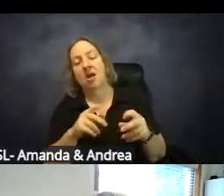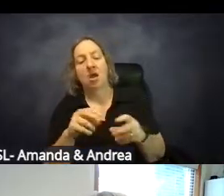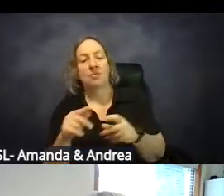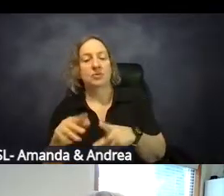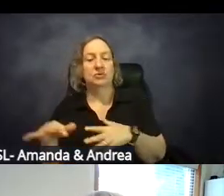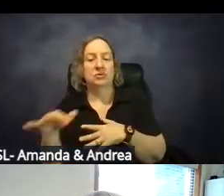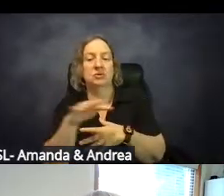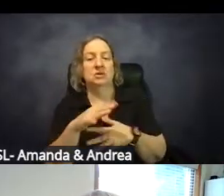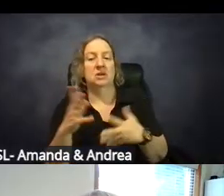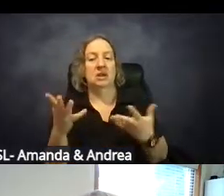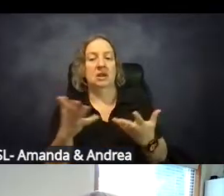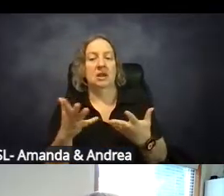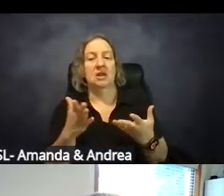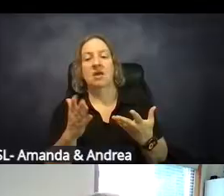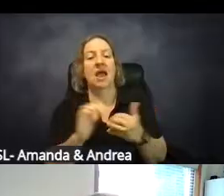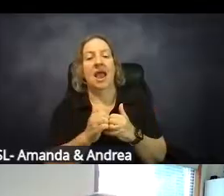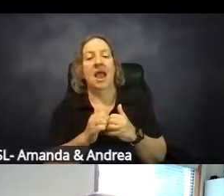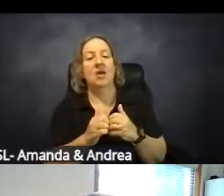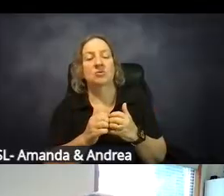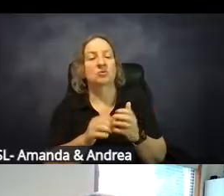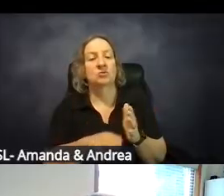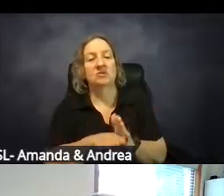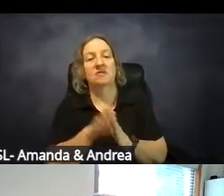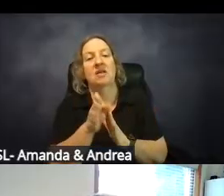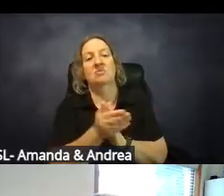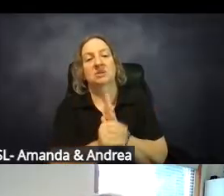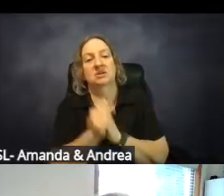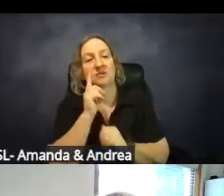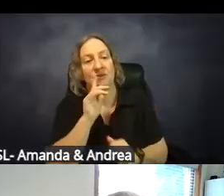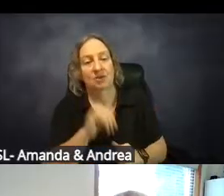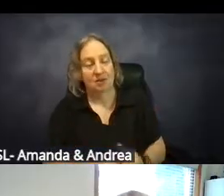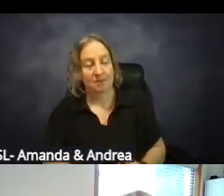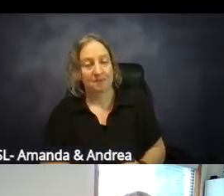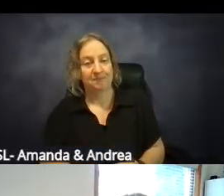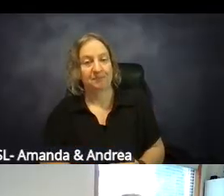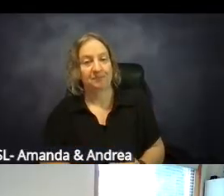and what is the path. Miriam.